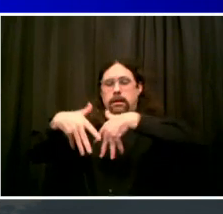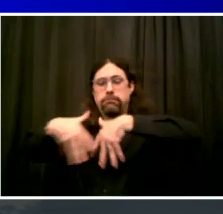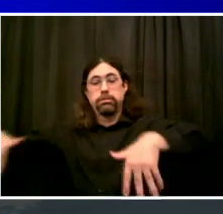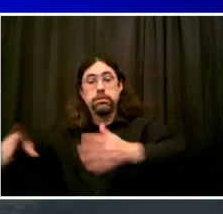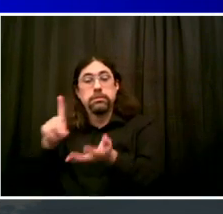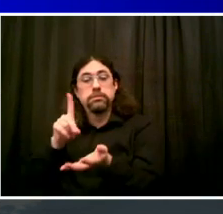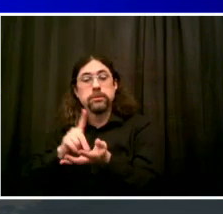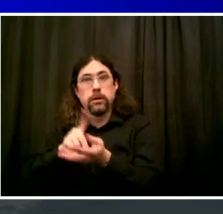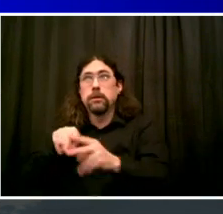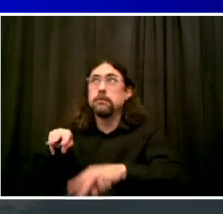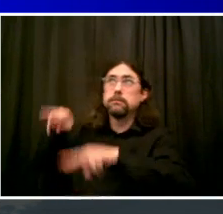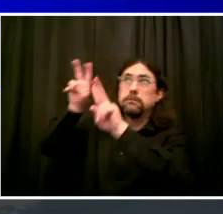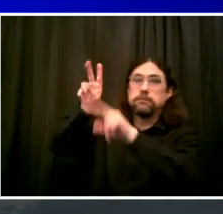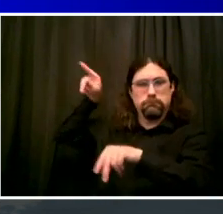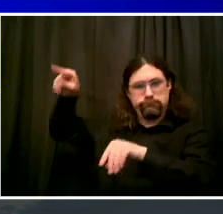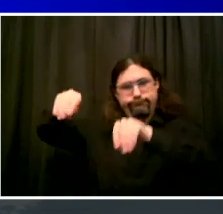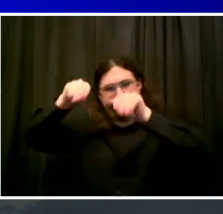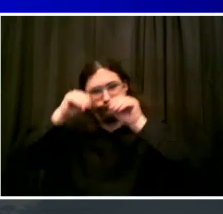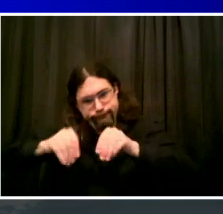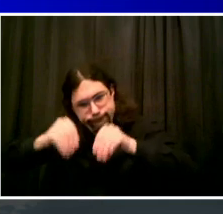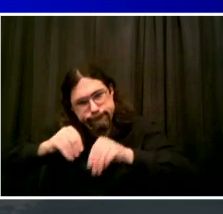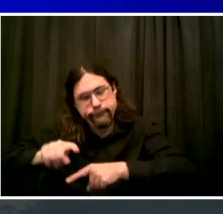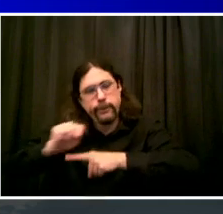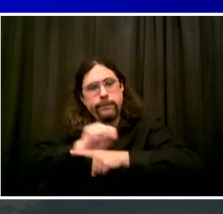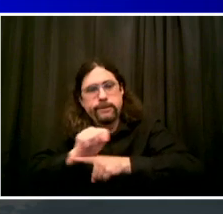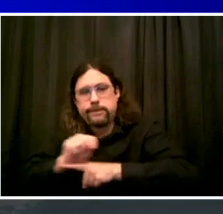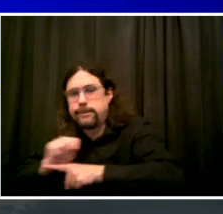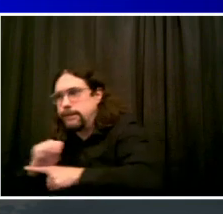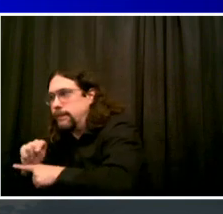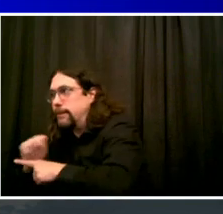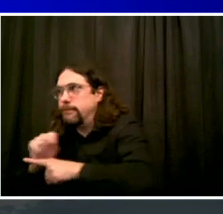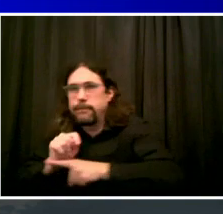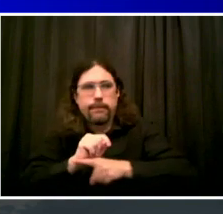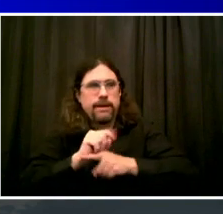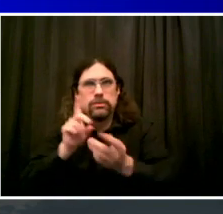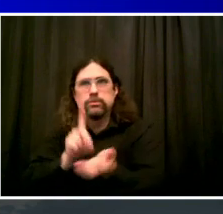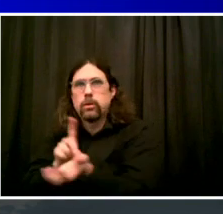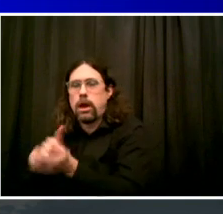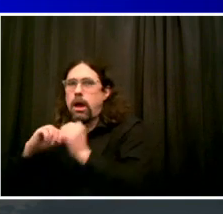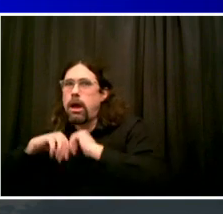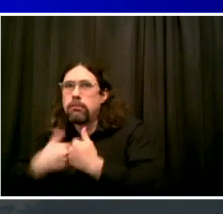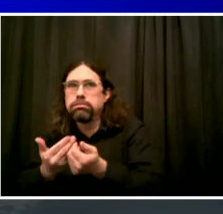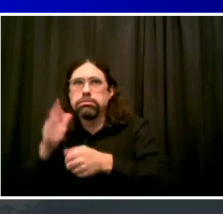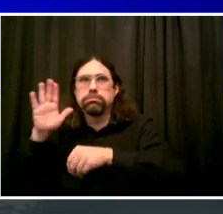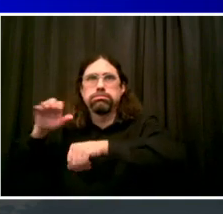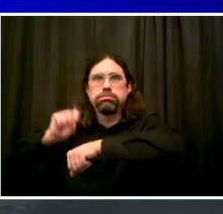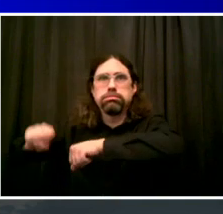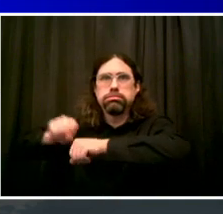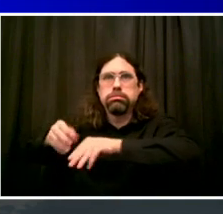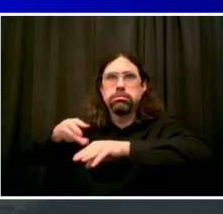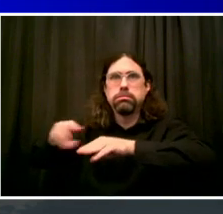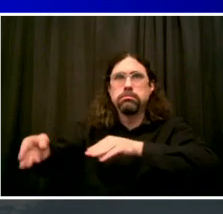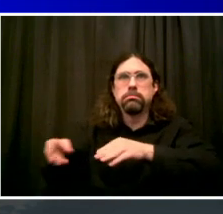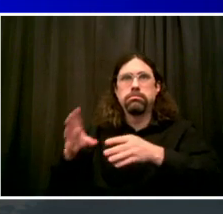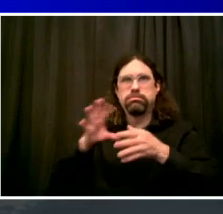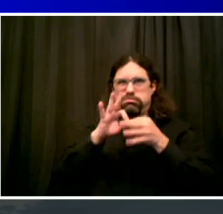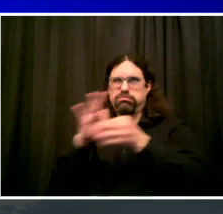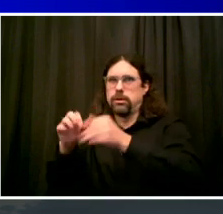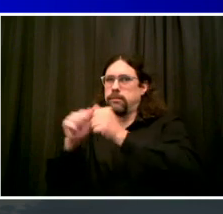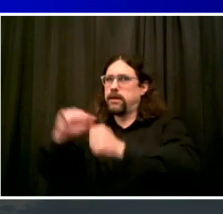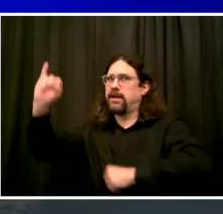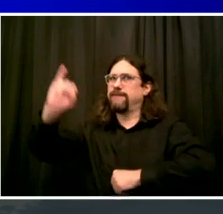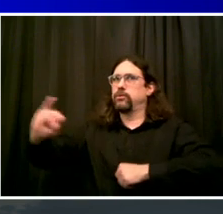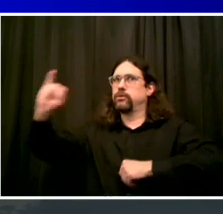to get someone through the whole process from the beginning of their challenge, their disease being identified, to full